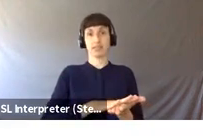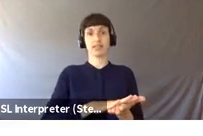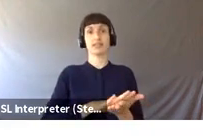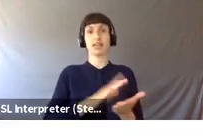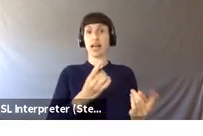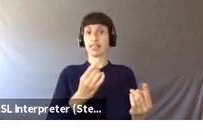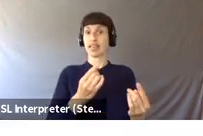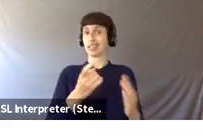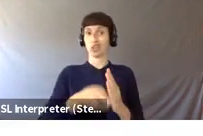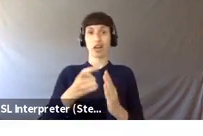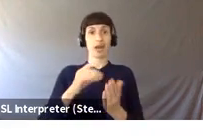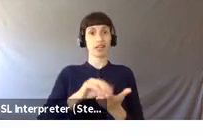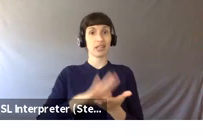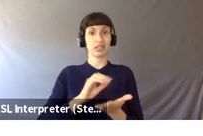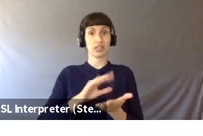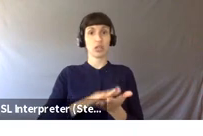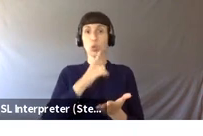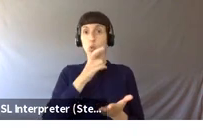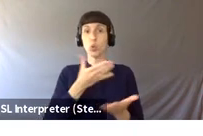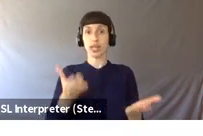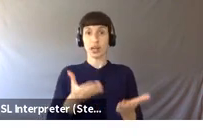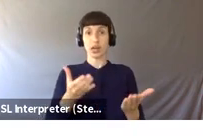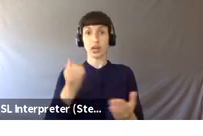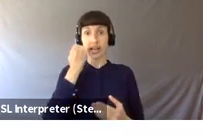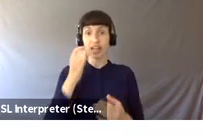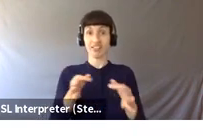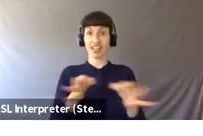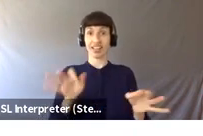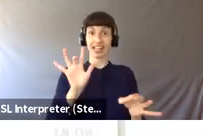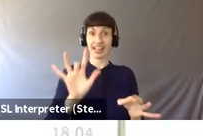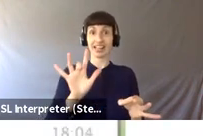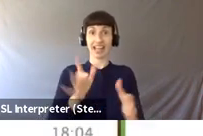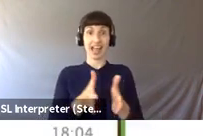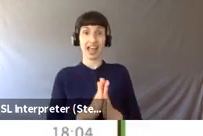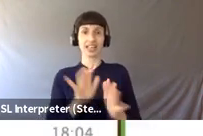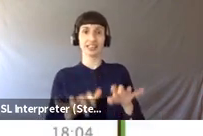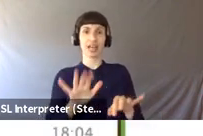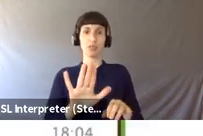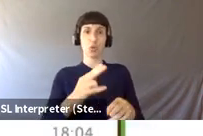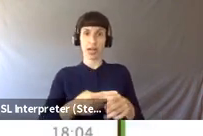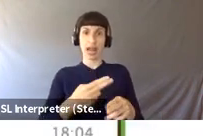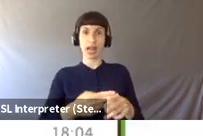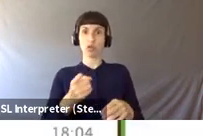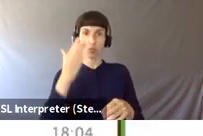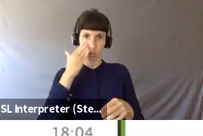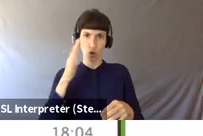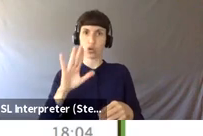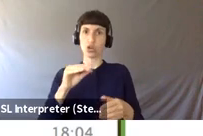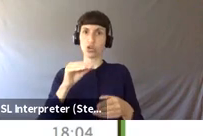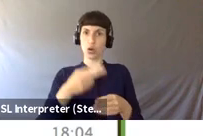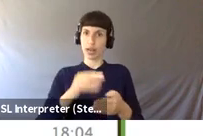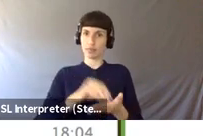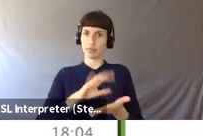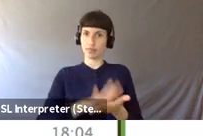you clicked a link and it asked you to put your name in, then you know your name was in. If you clicked the link and you got in without putting your name,